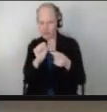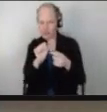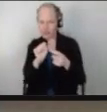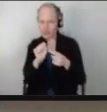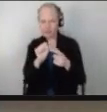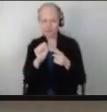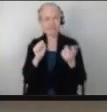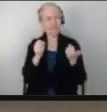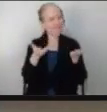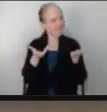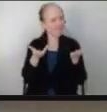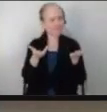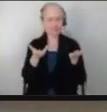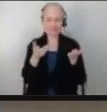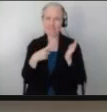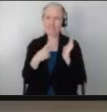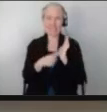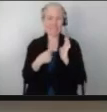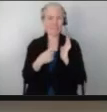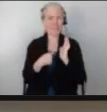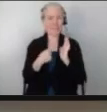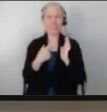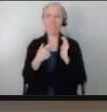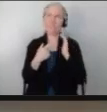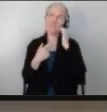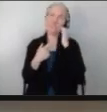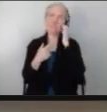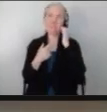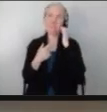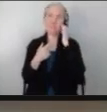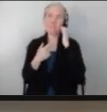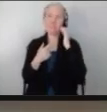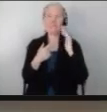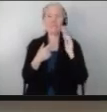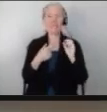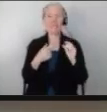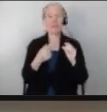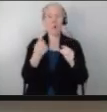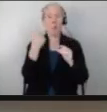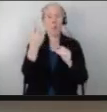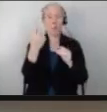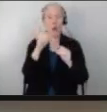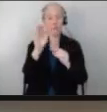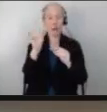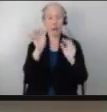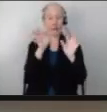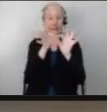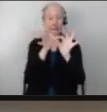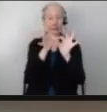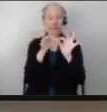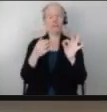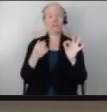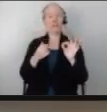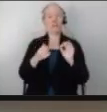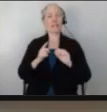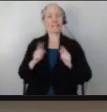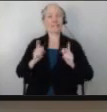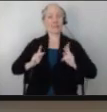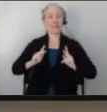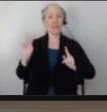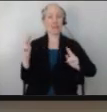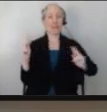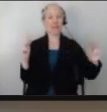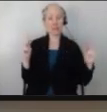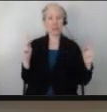Sometimes different groups of people will hear the same bias and interpret it differently. I